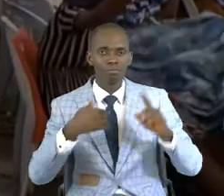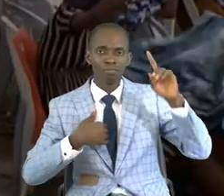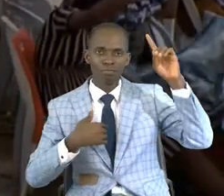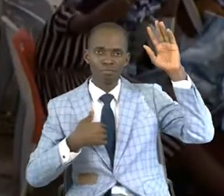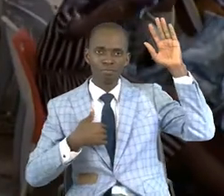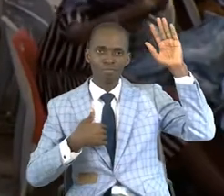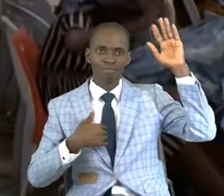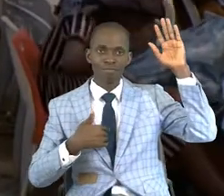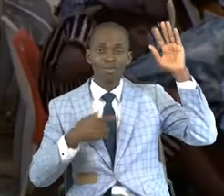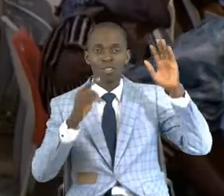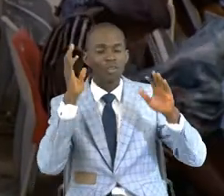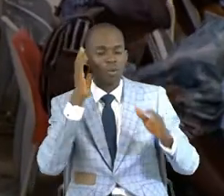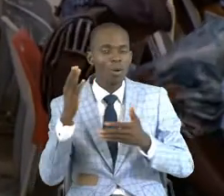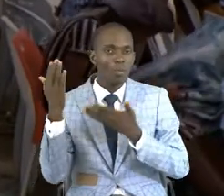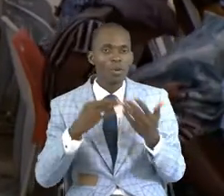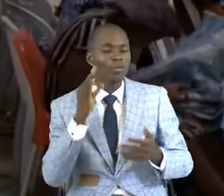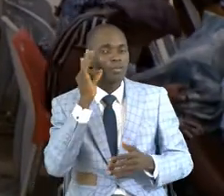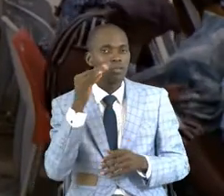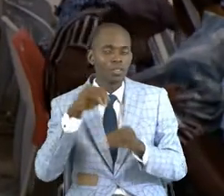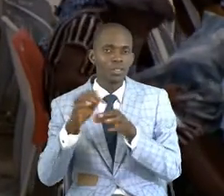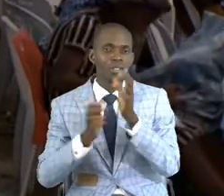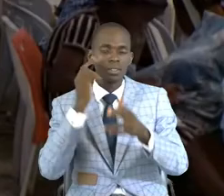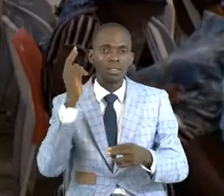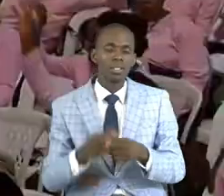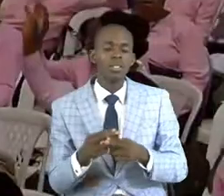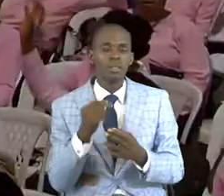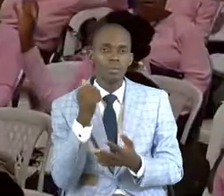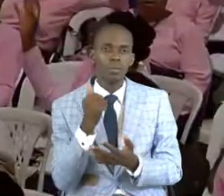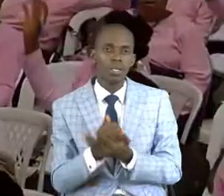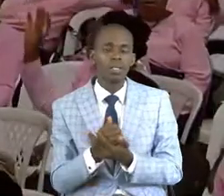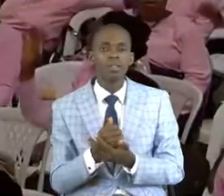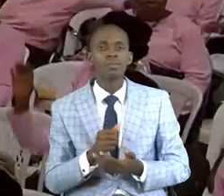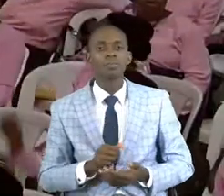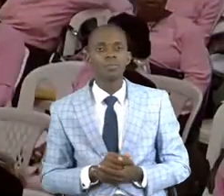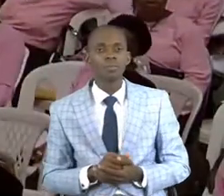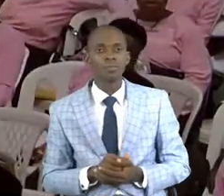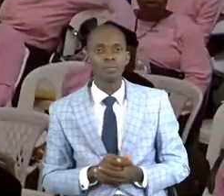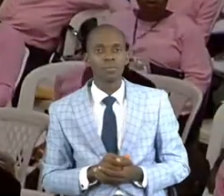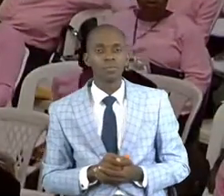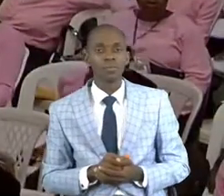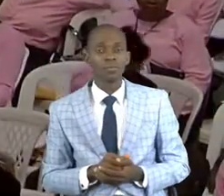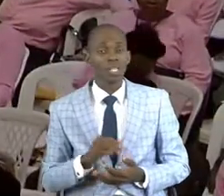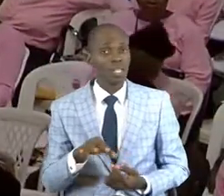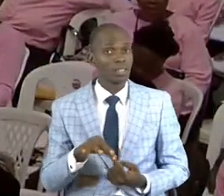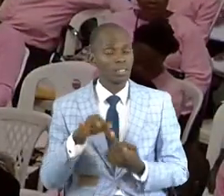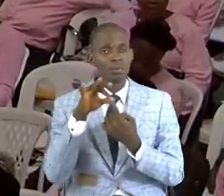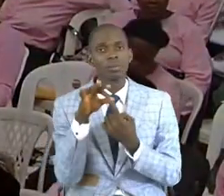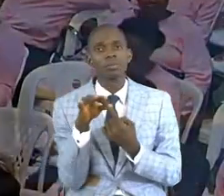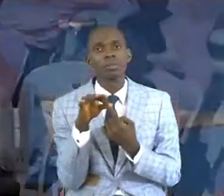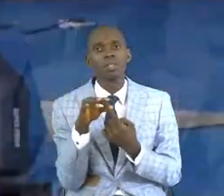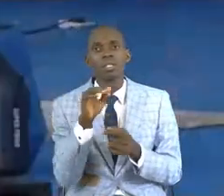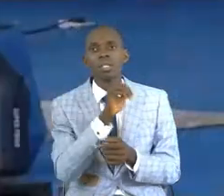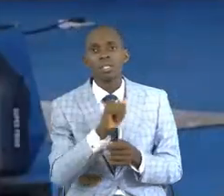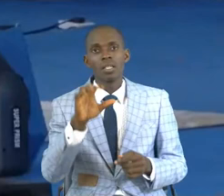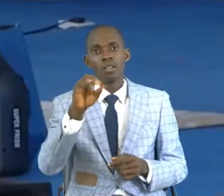fruit. You will bear fruit in Jesus' name. except a corn of